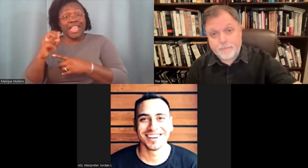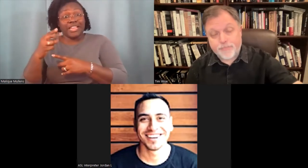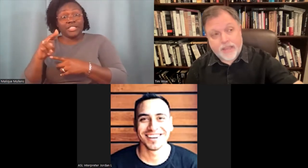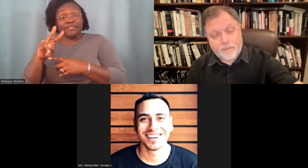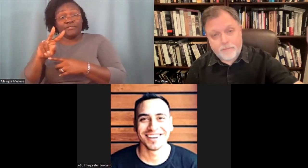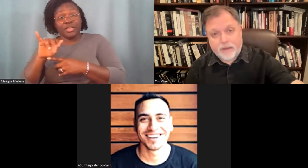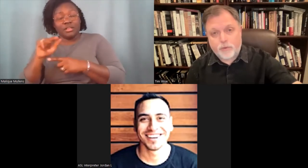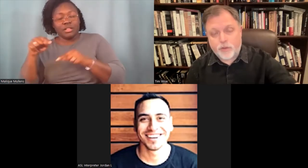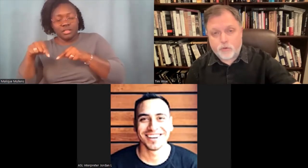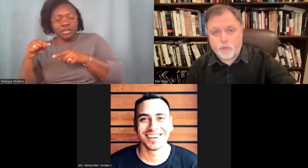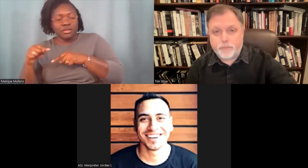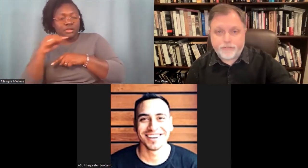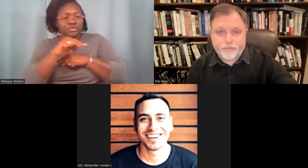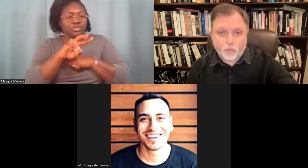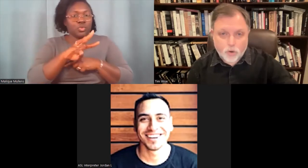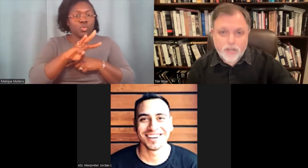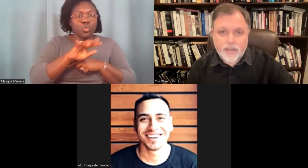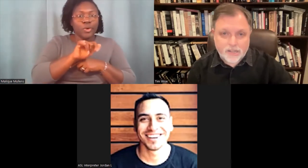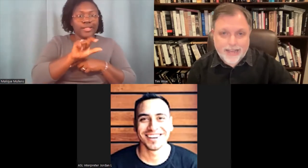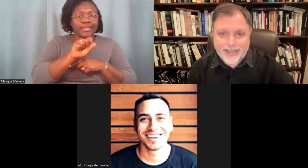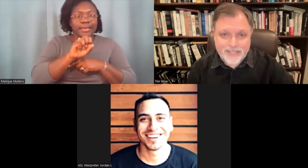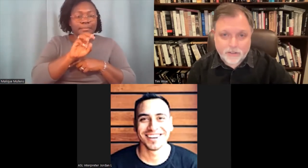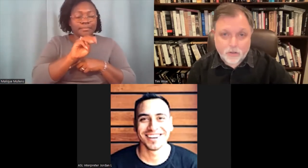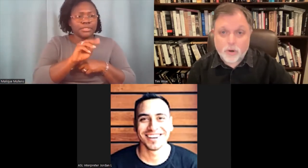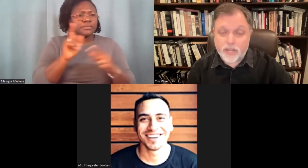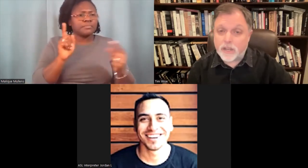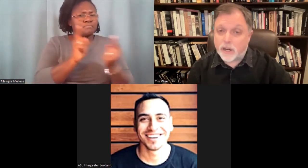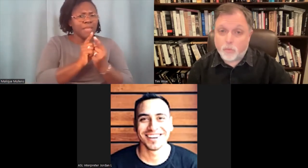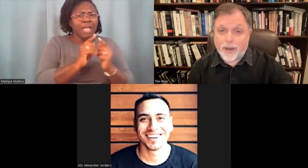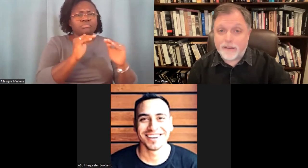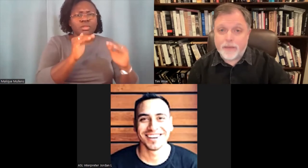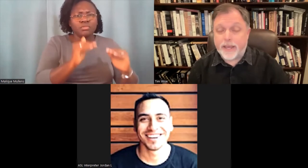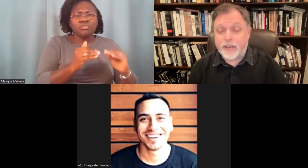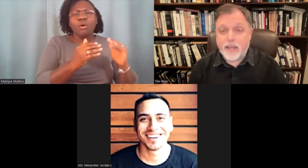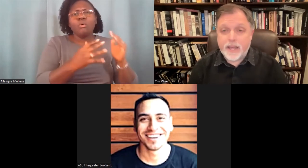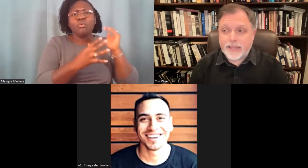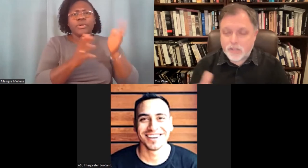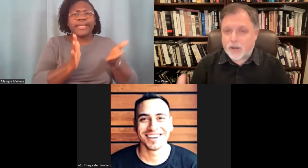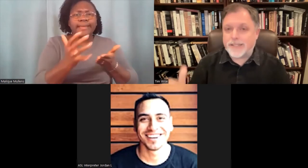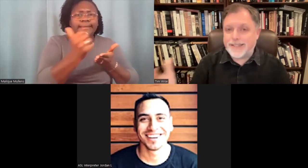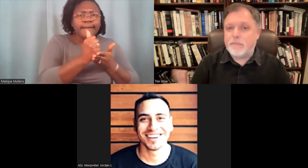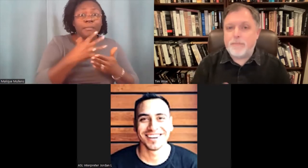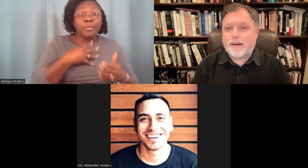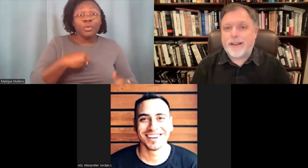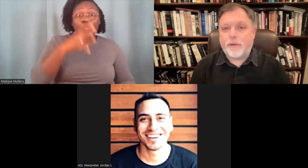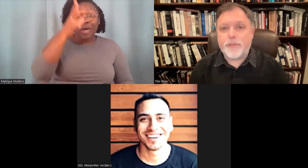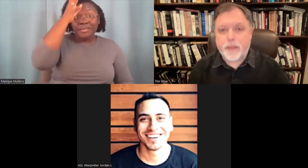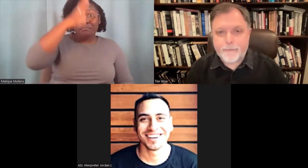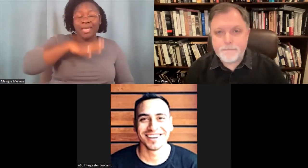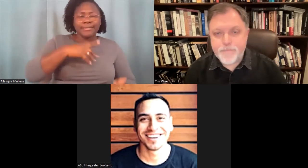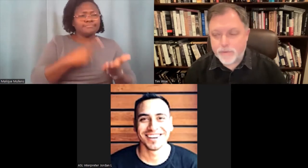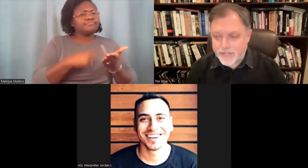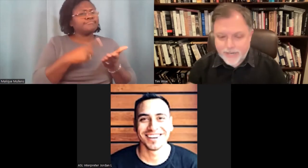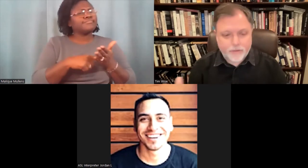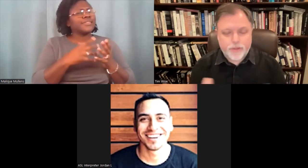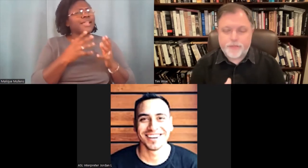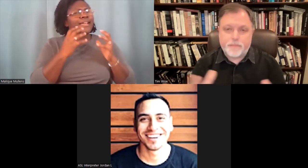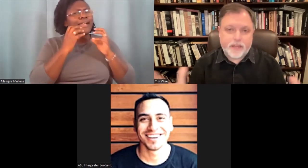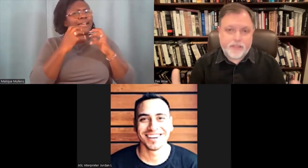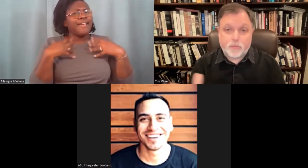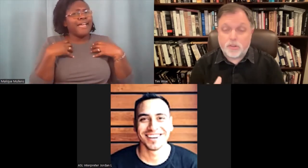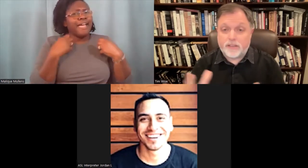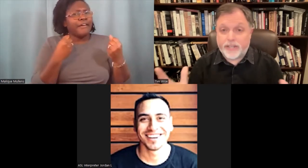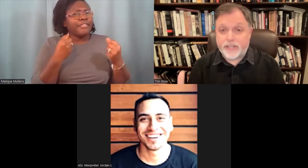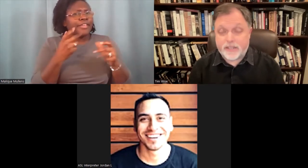County and met with a group of working class and lower income white men, he talked to them about healthcare. He was sitting with